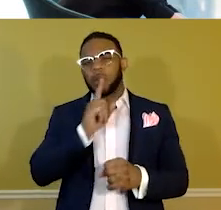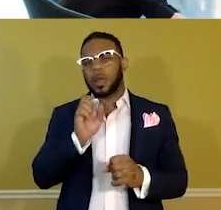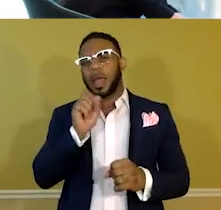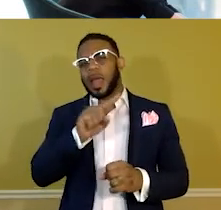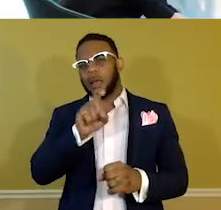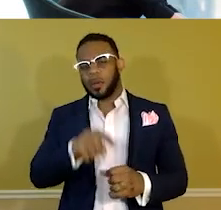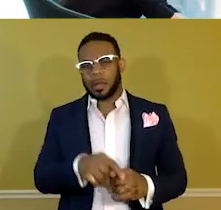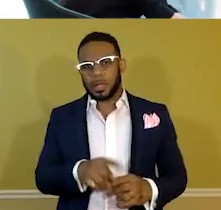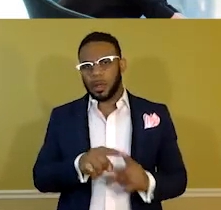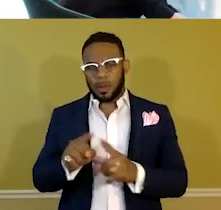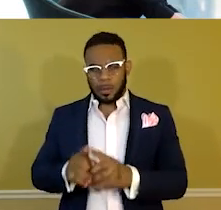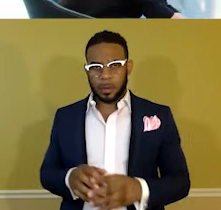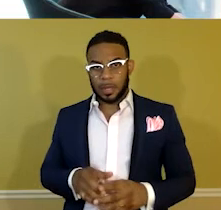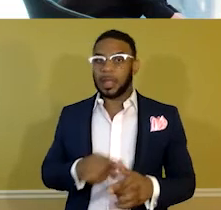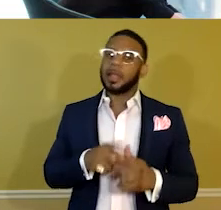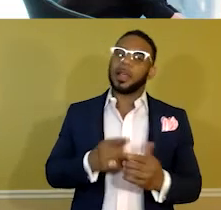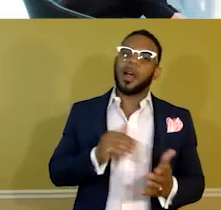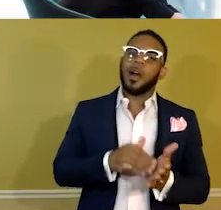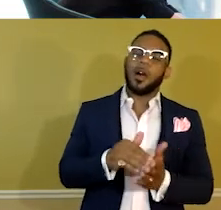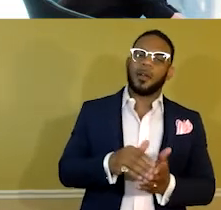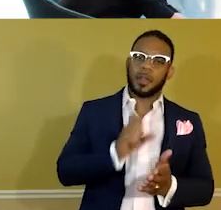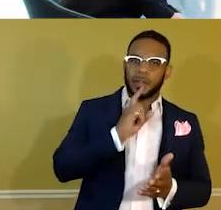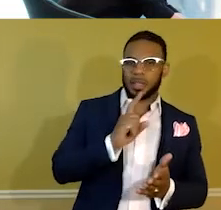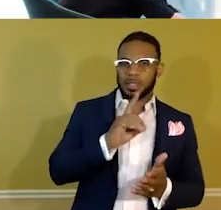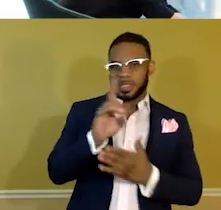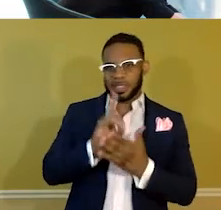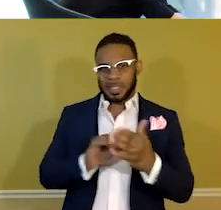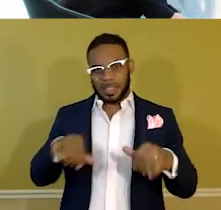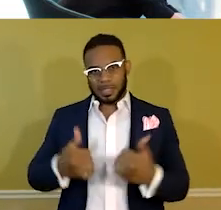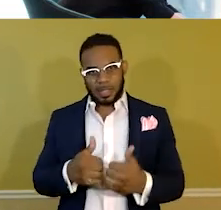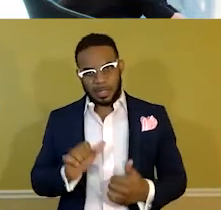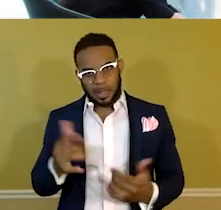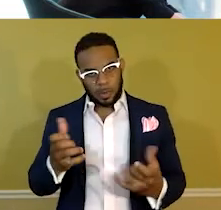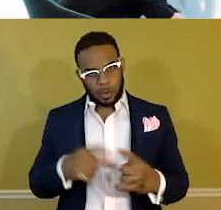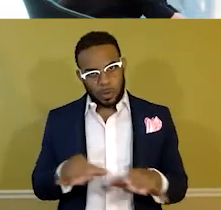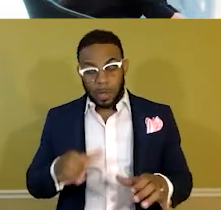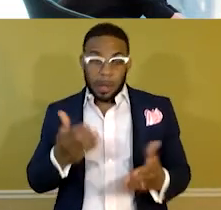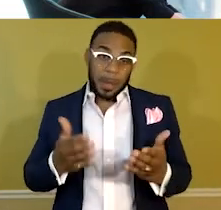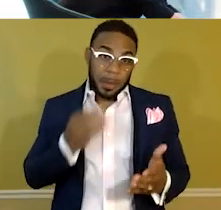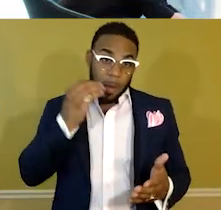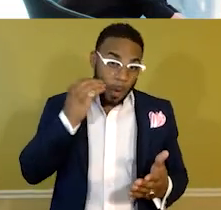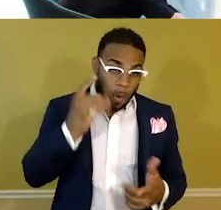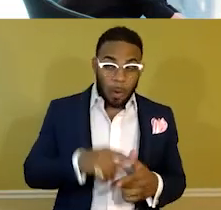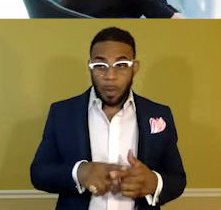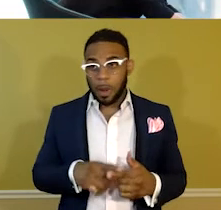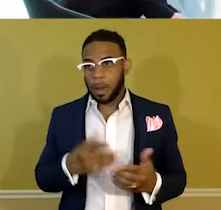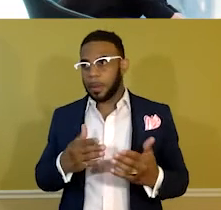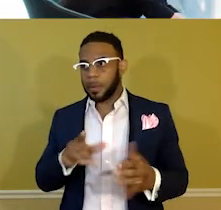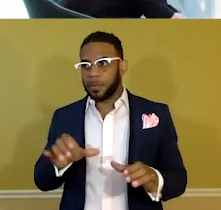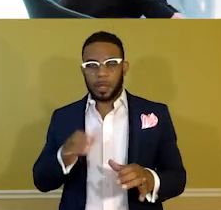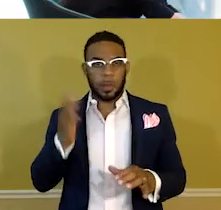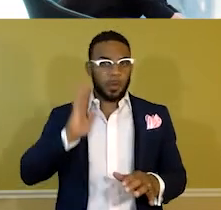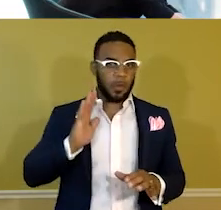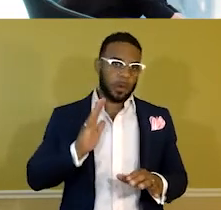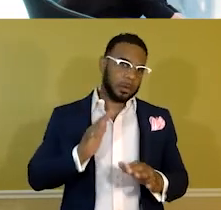asking those questions as well. And then oftentimes there is a design challenge that they want you to do maybe at home or, or maybe you've done it